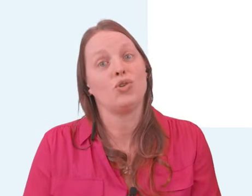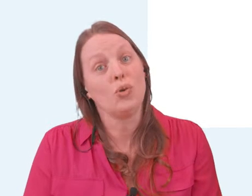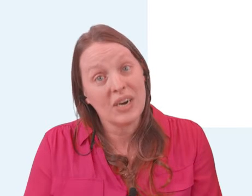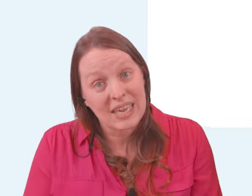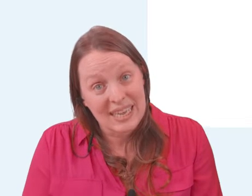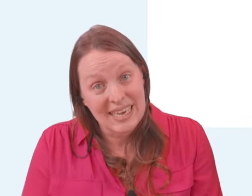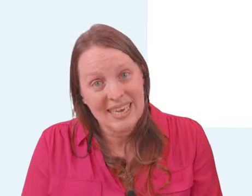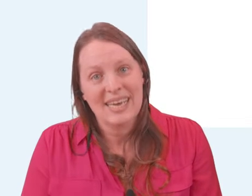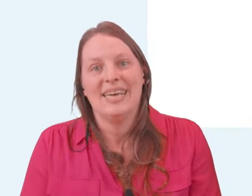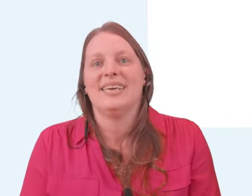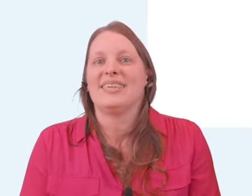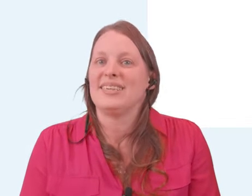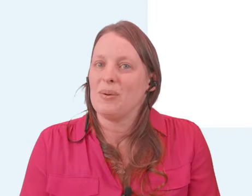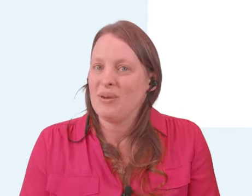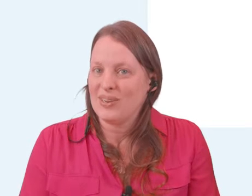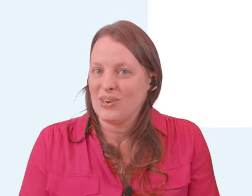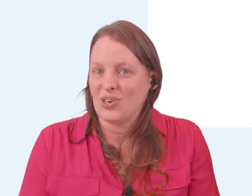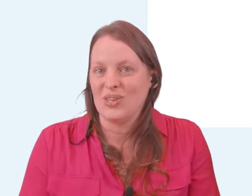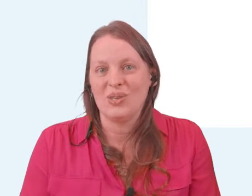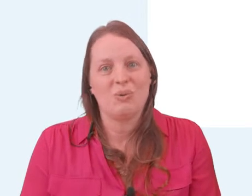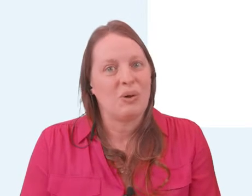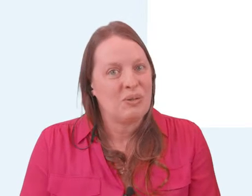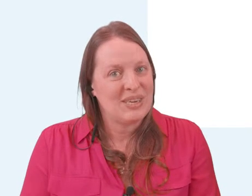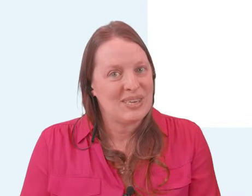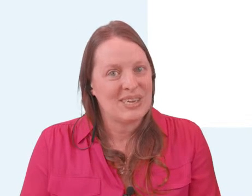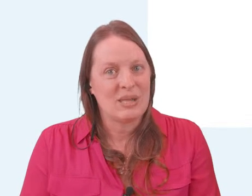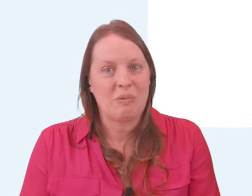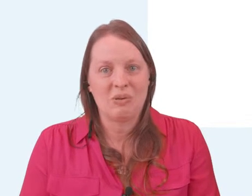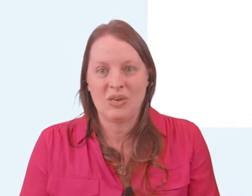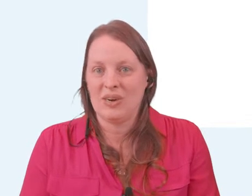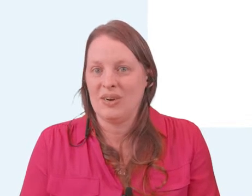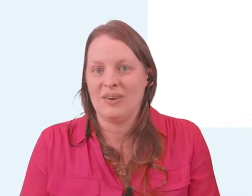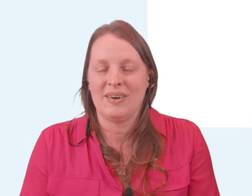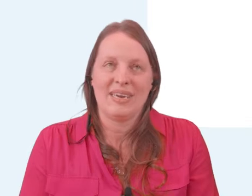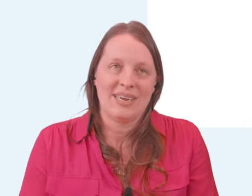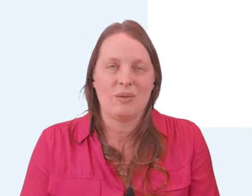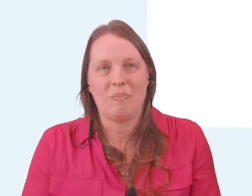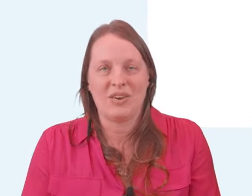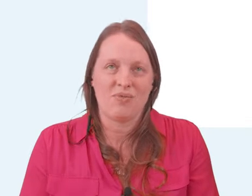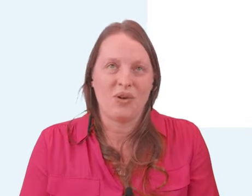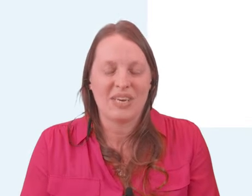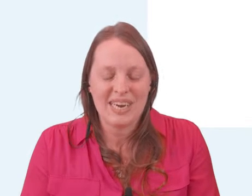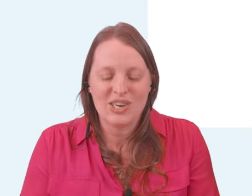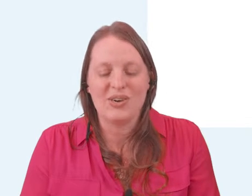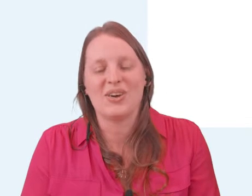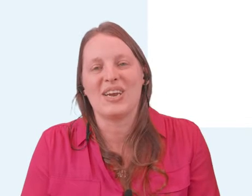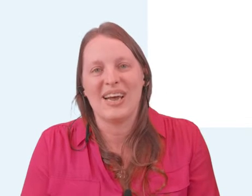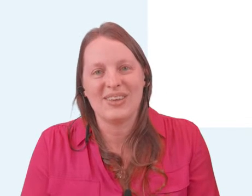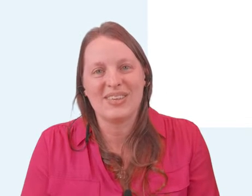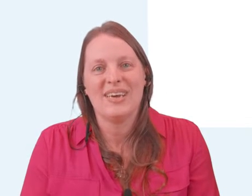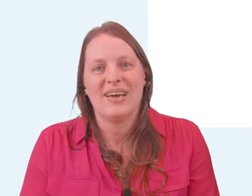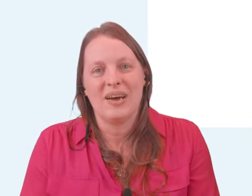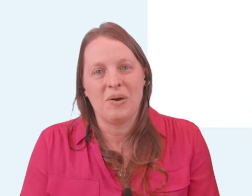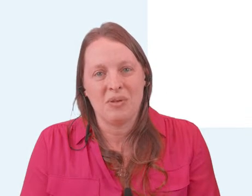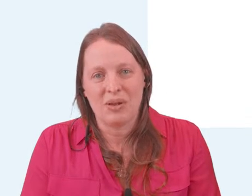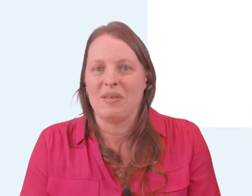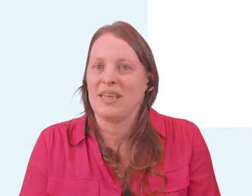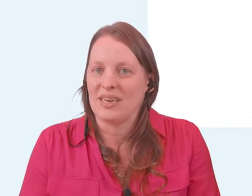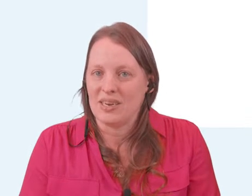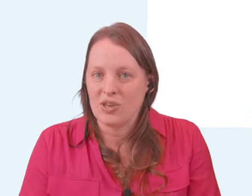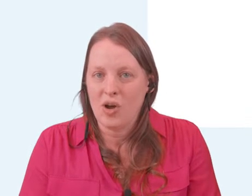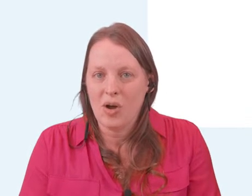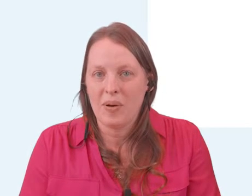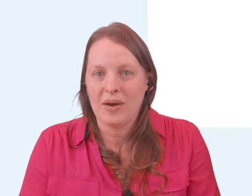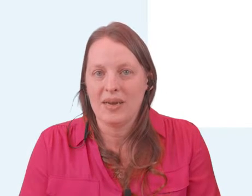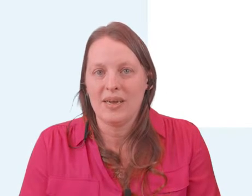because historically, some clinicians would only assess the posterior and I guess by default anterior canals with something